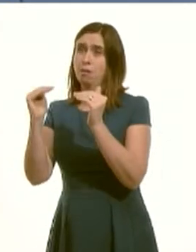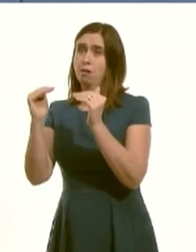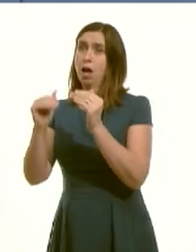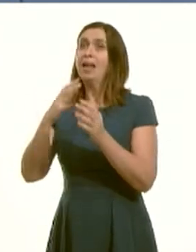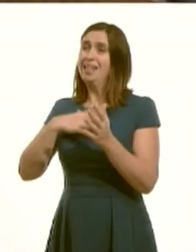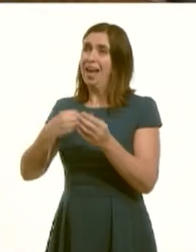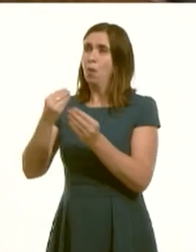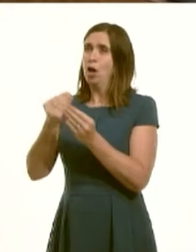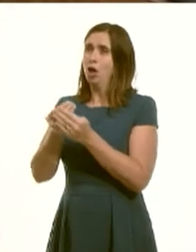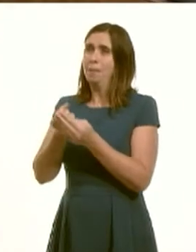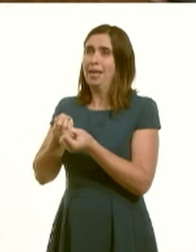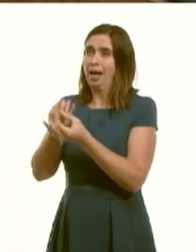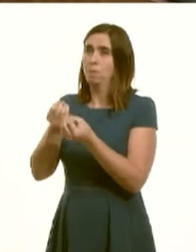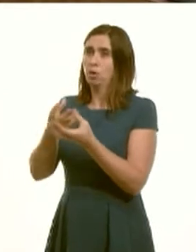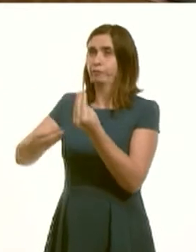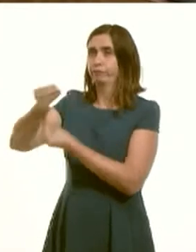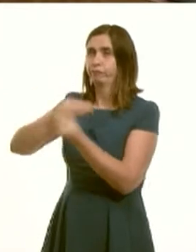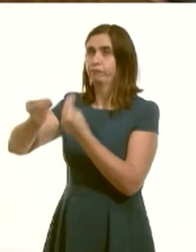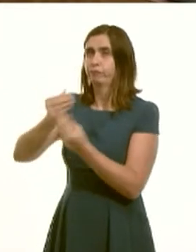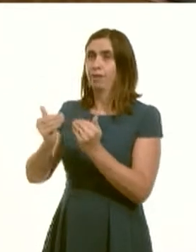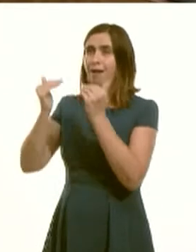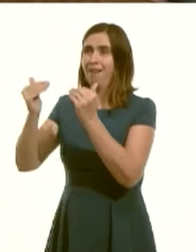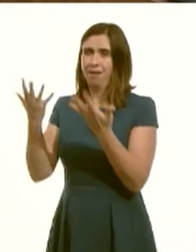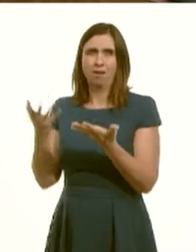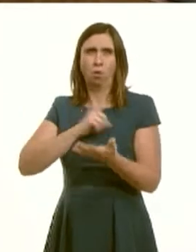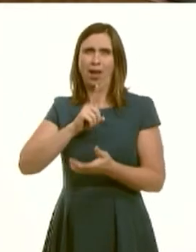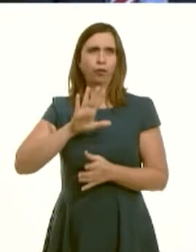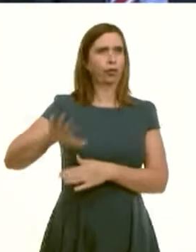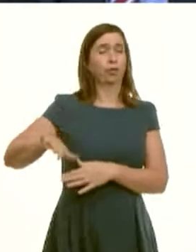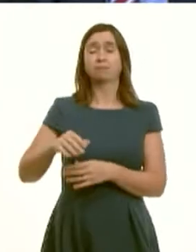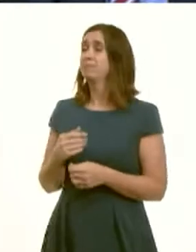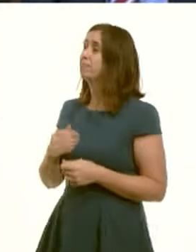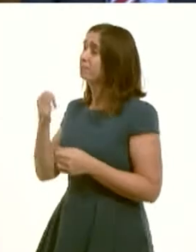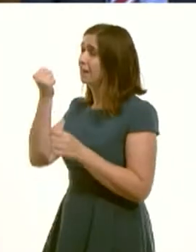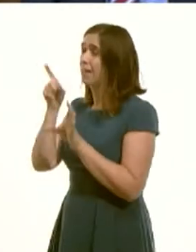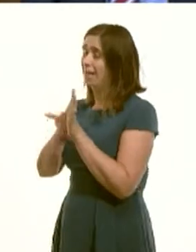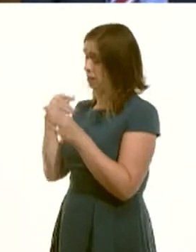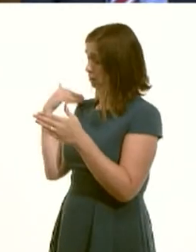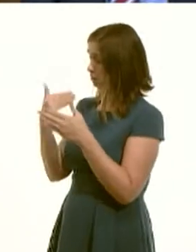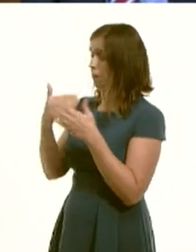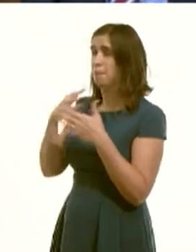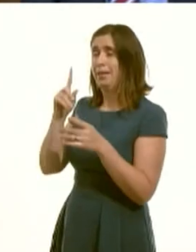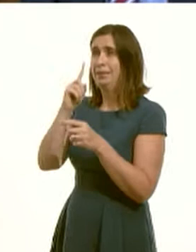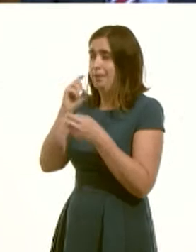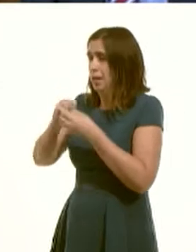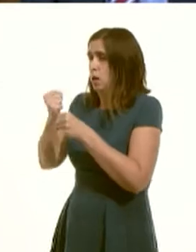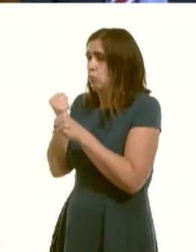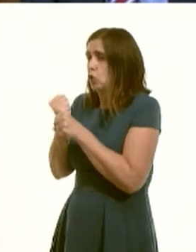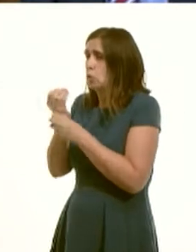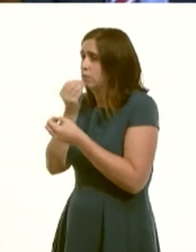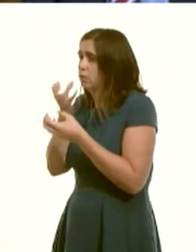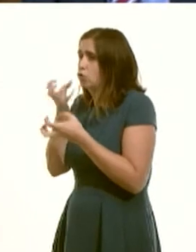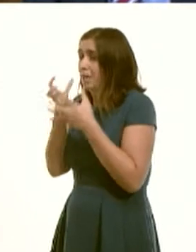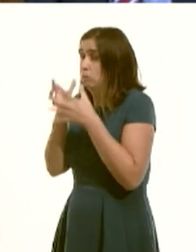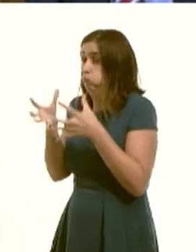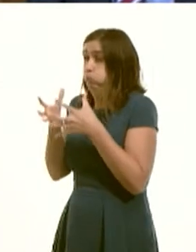economy? I think he misunderstands the point I was making. Over the last decade, I have seen the numbers of producers increase exponentially